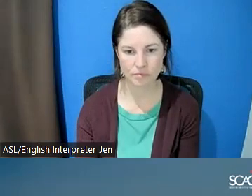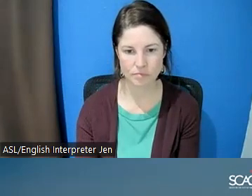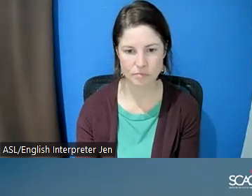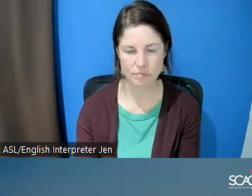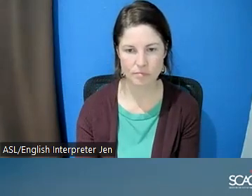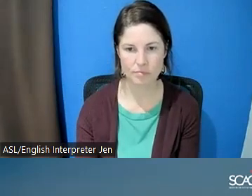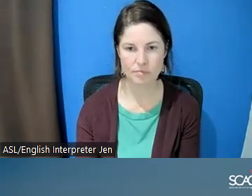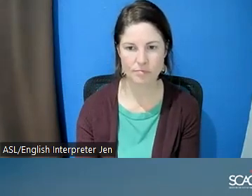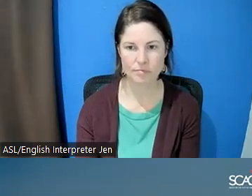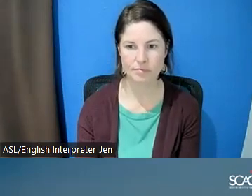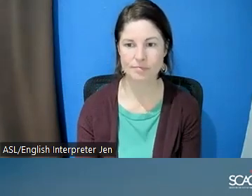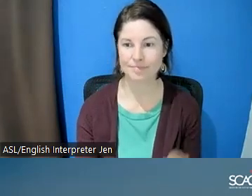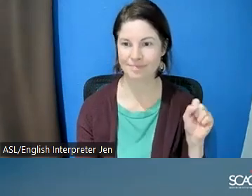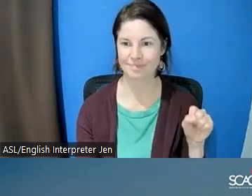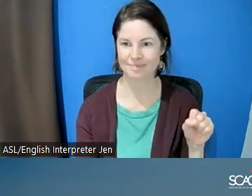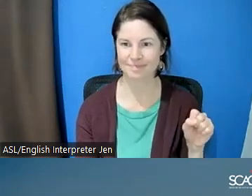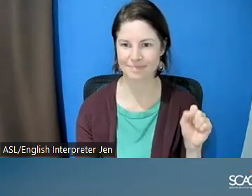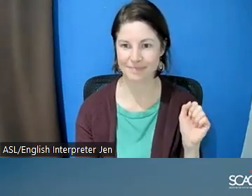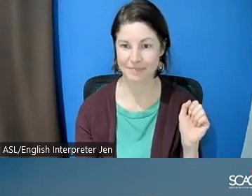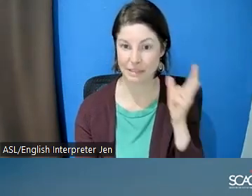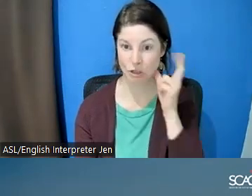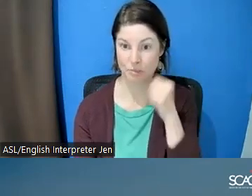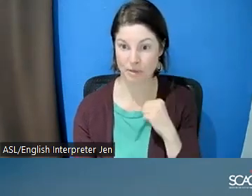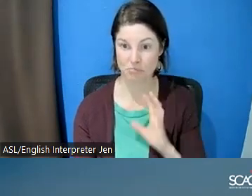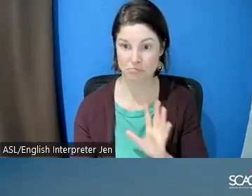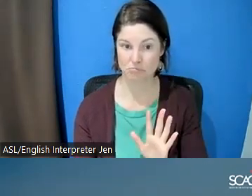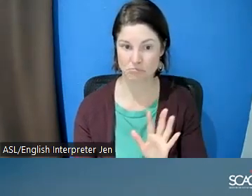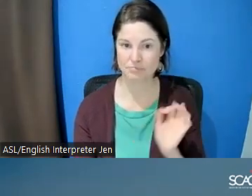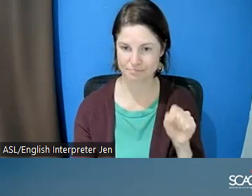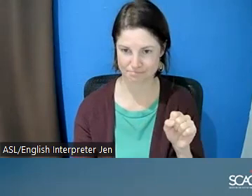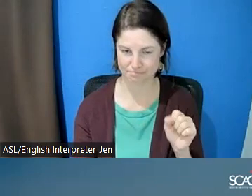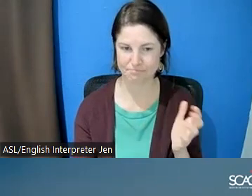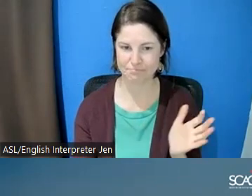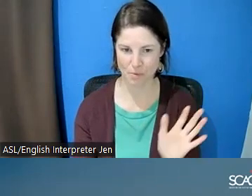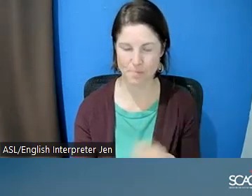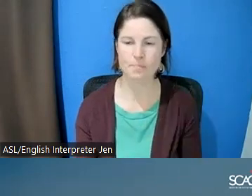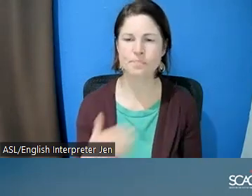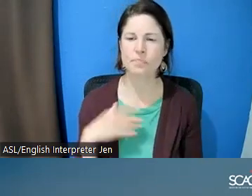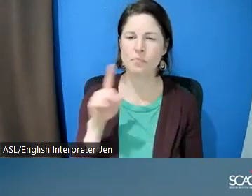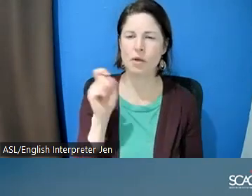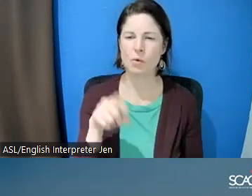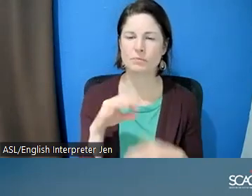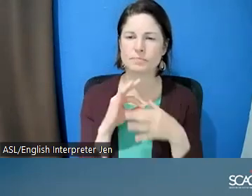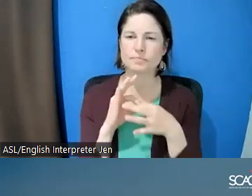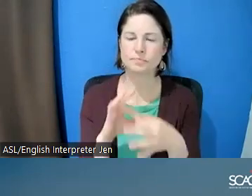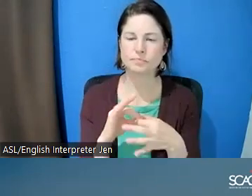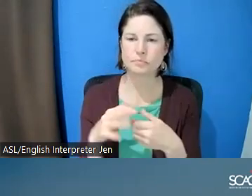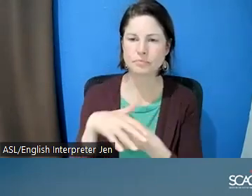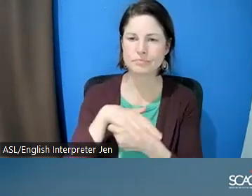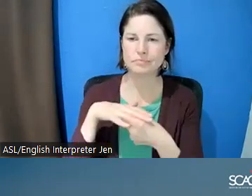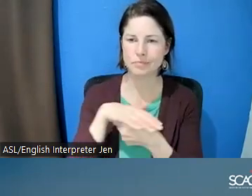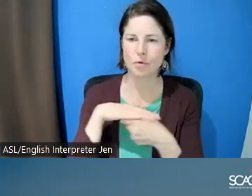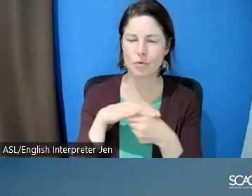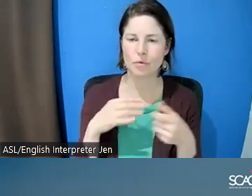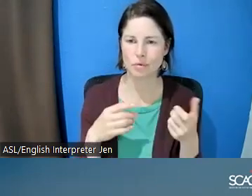Yes, I think I can. Can you hear me? Yes. Okay, cool. So my question was regarding the local jurisdiction requirement